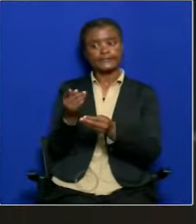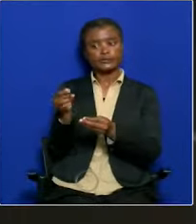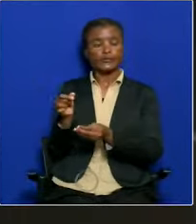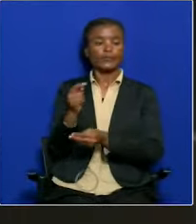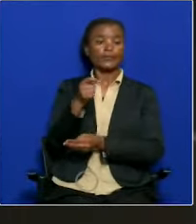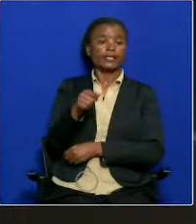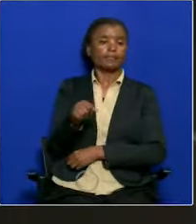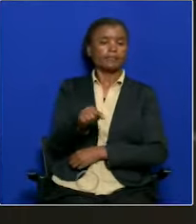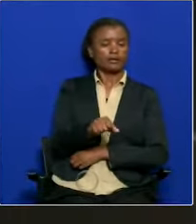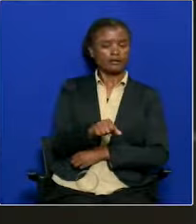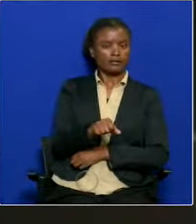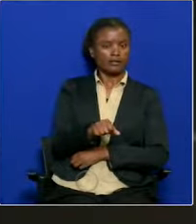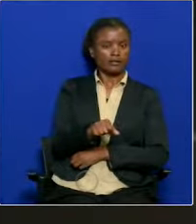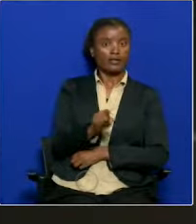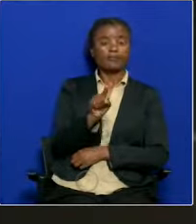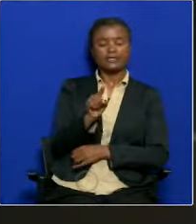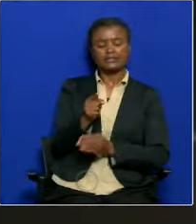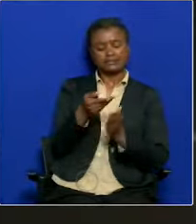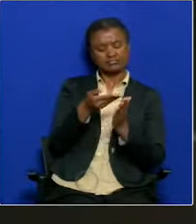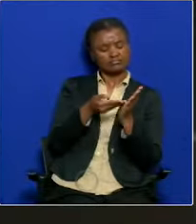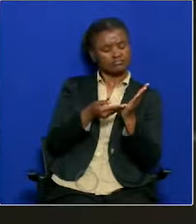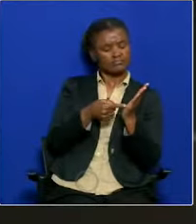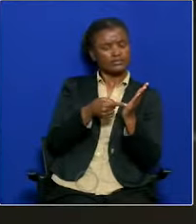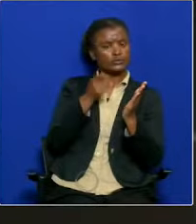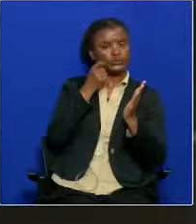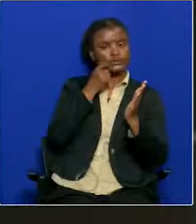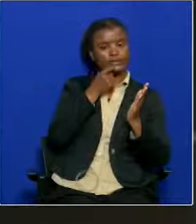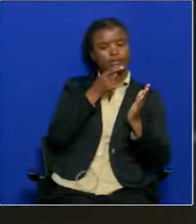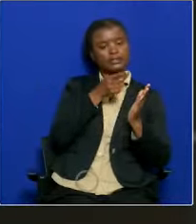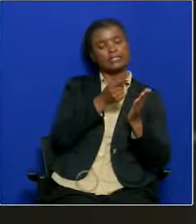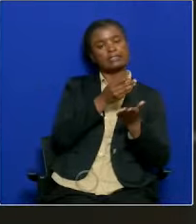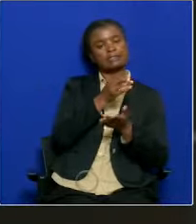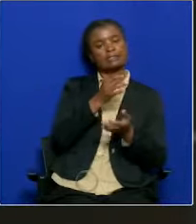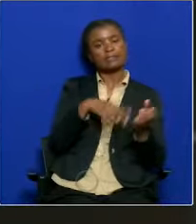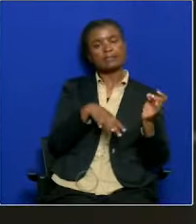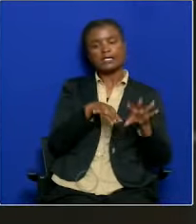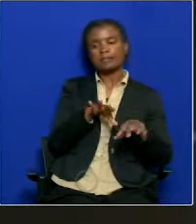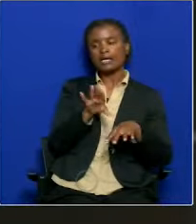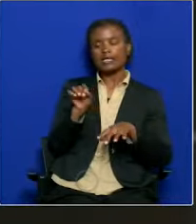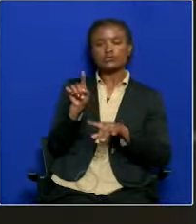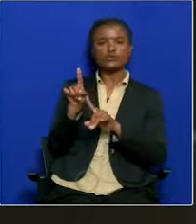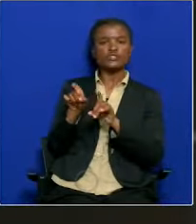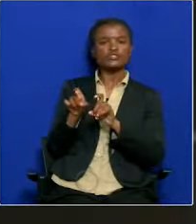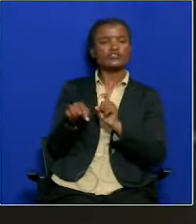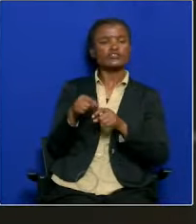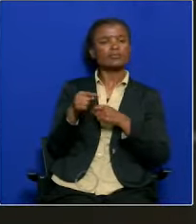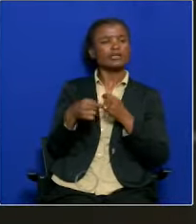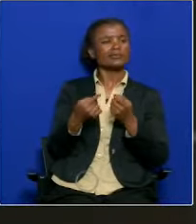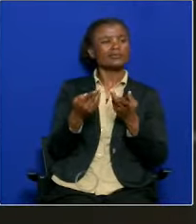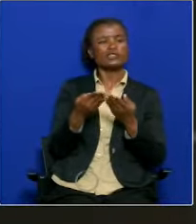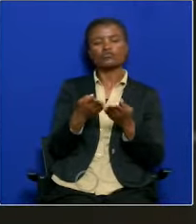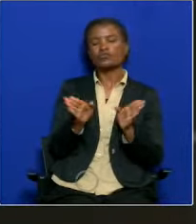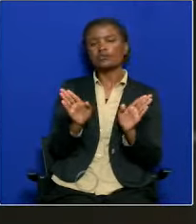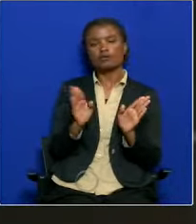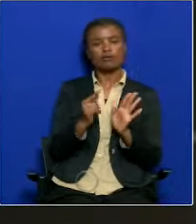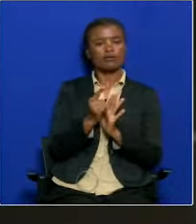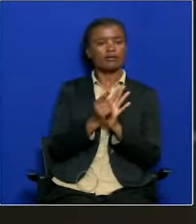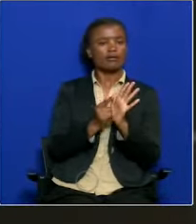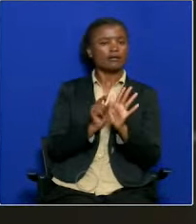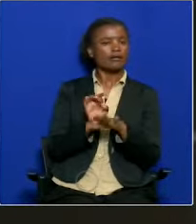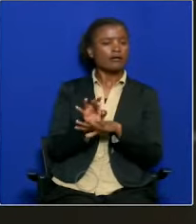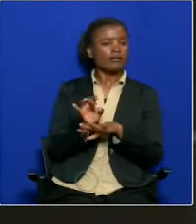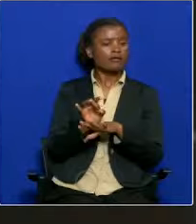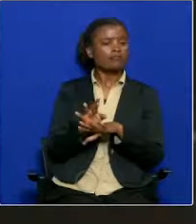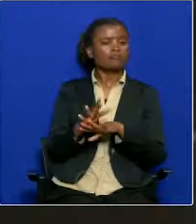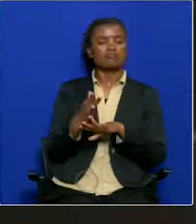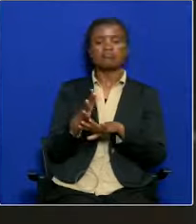statement, he would ask you questions of general legal advice. But to put it